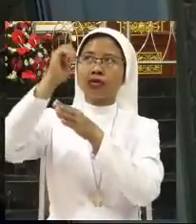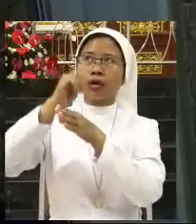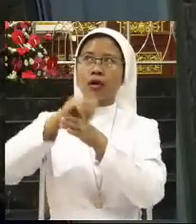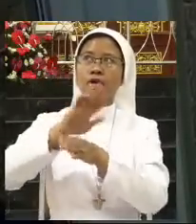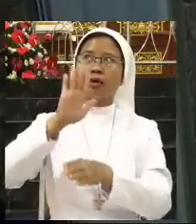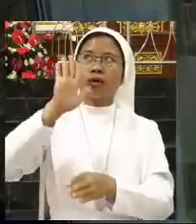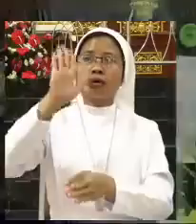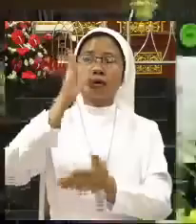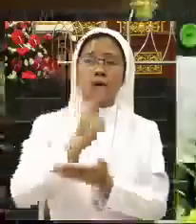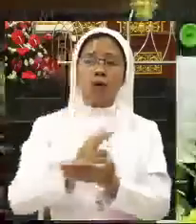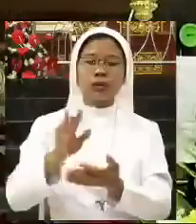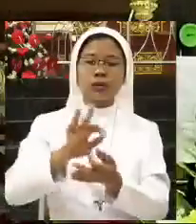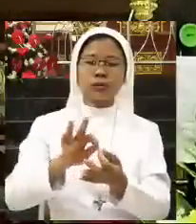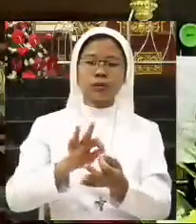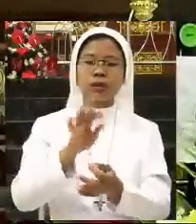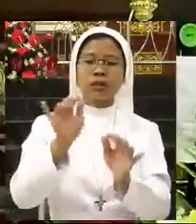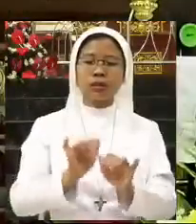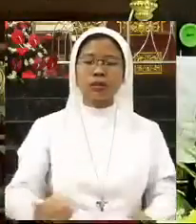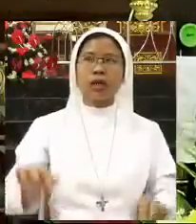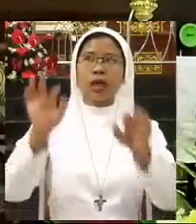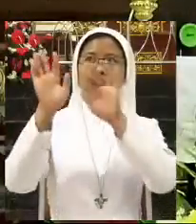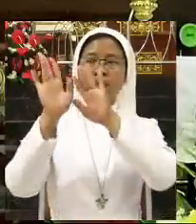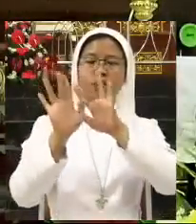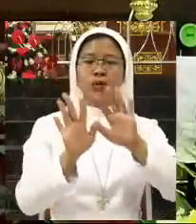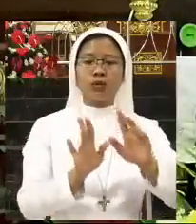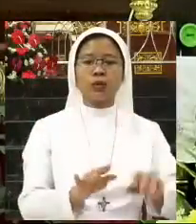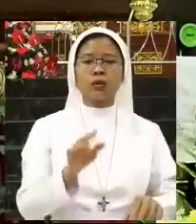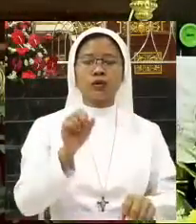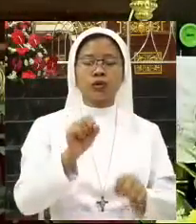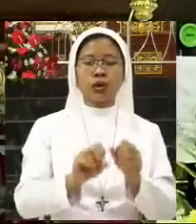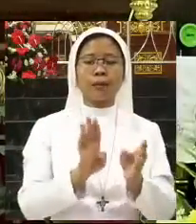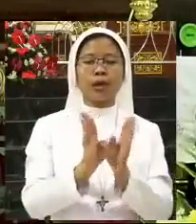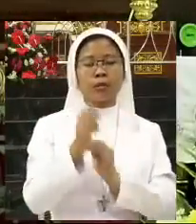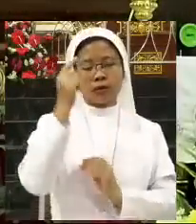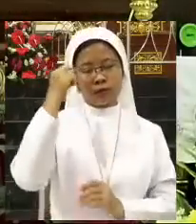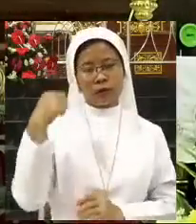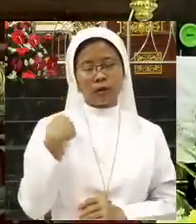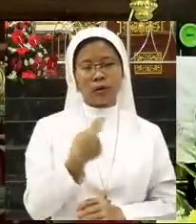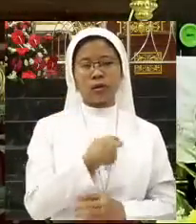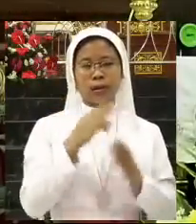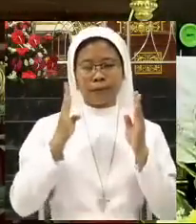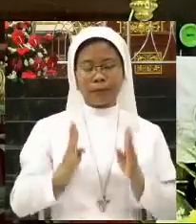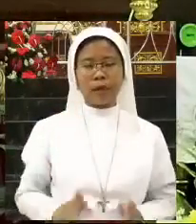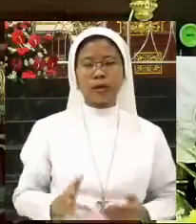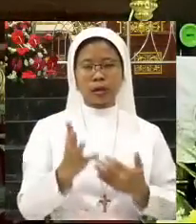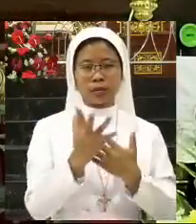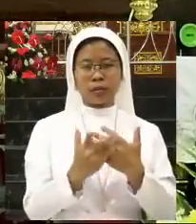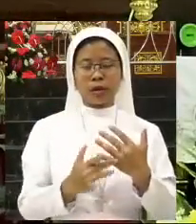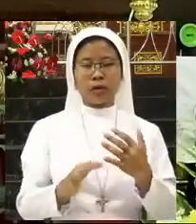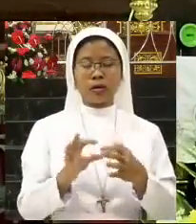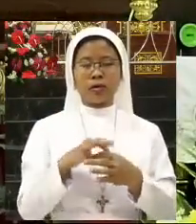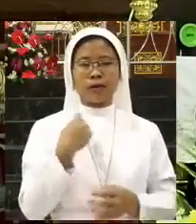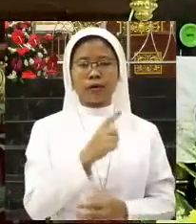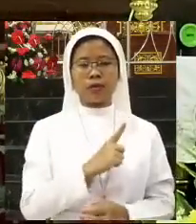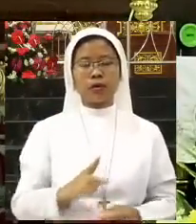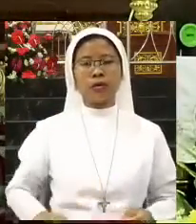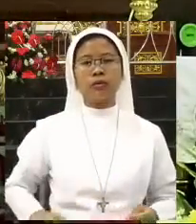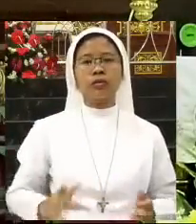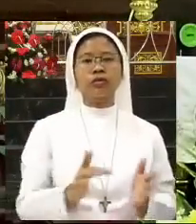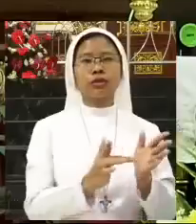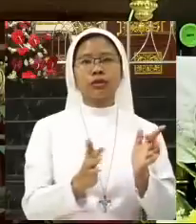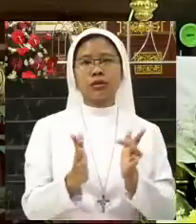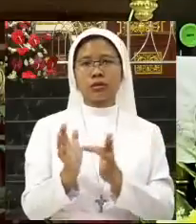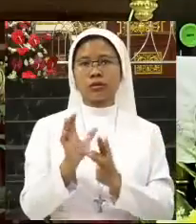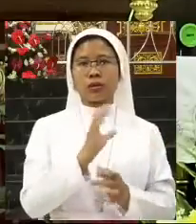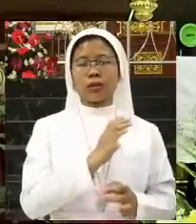down your Spirit upon them like the dewfall, so that they may become for us the body and blood of our Lord Jesus